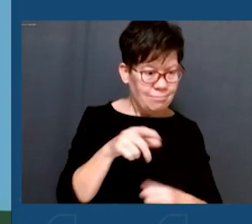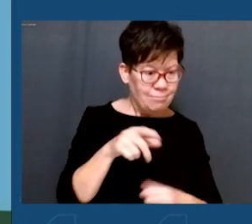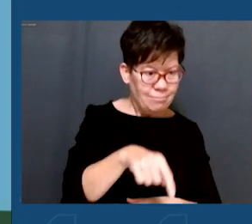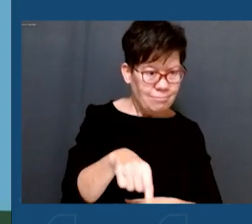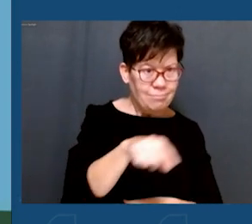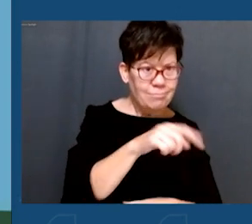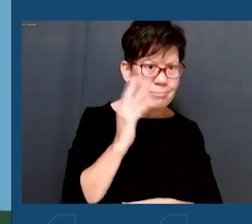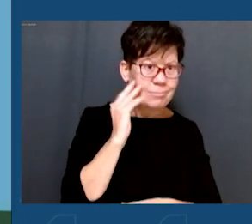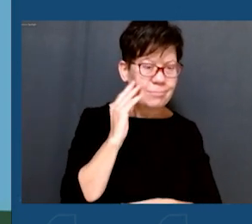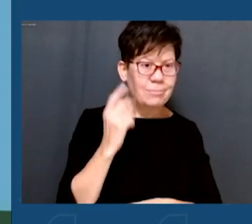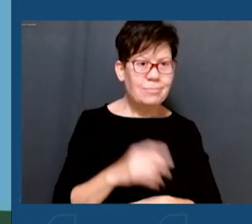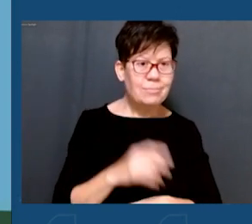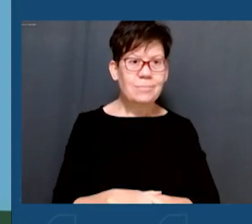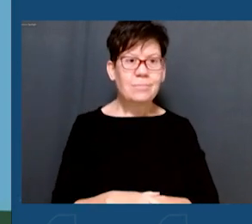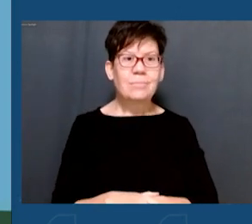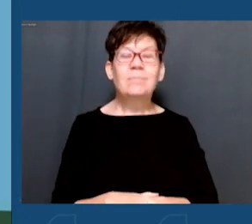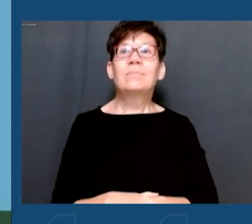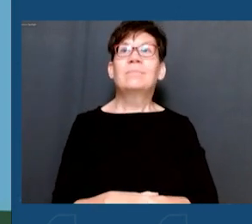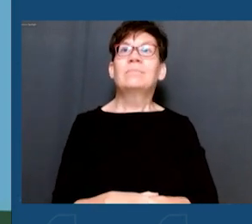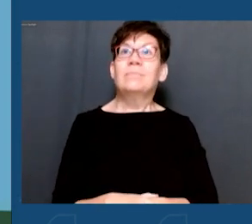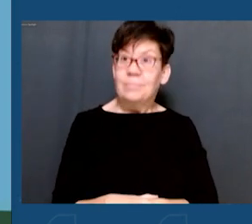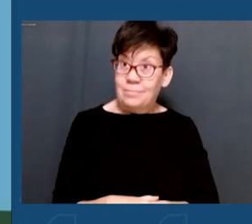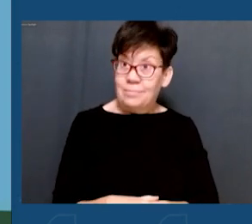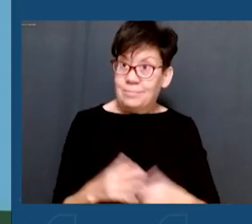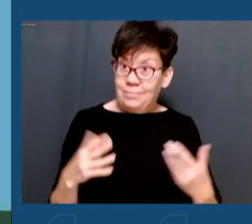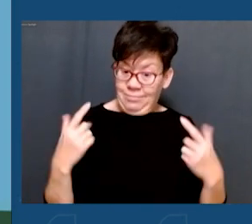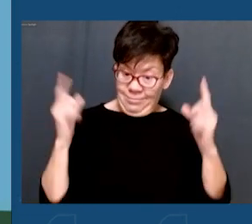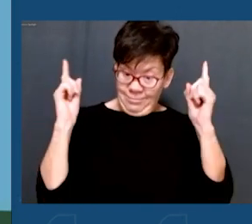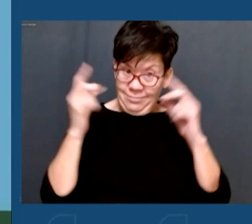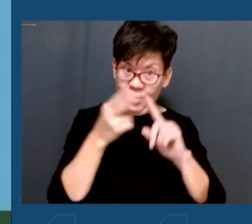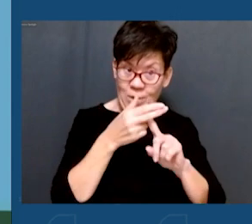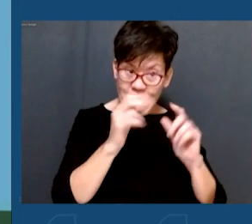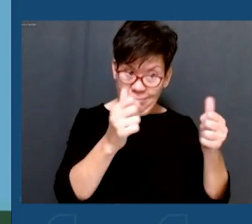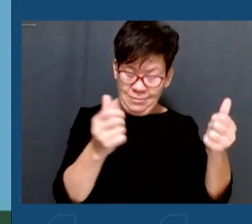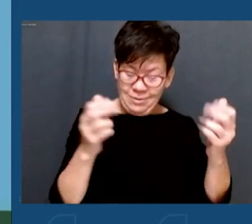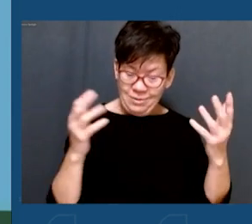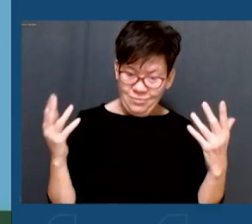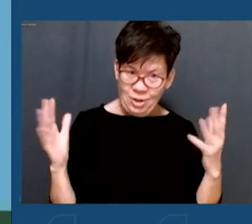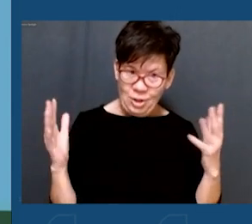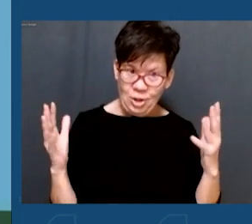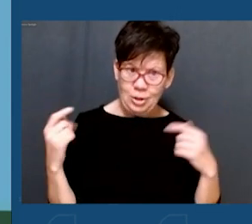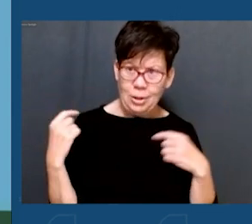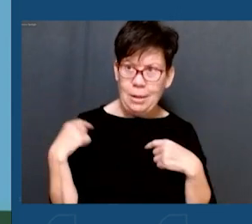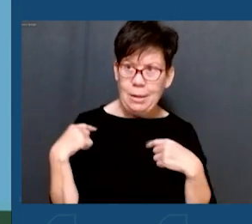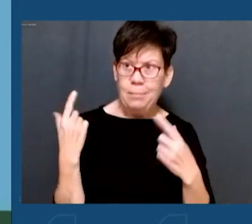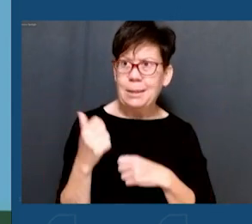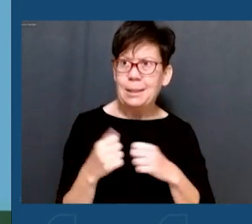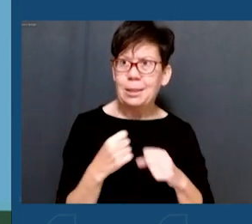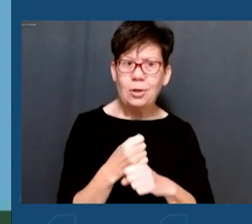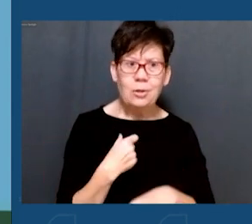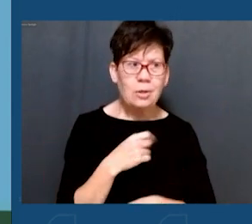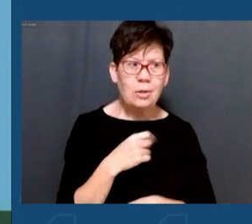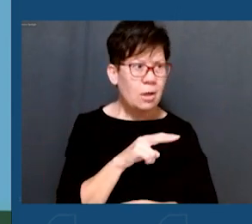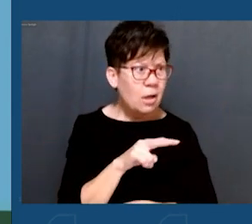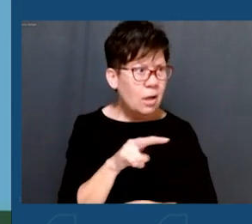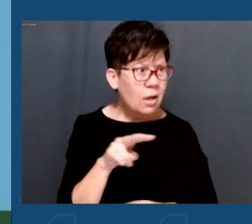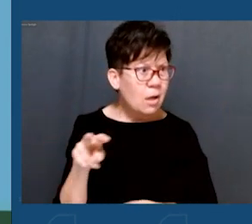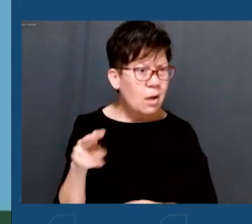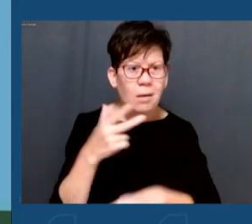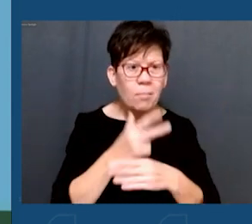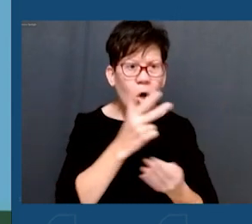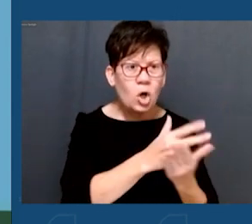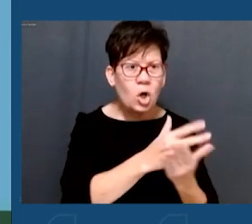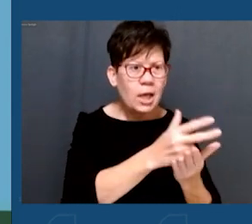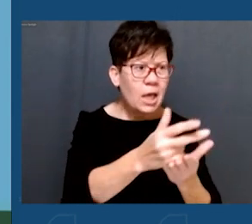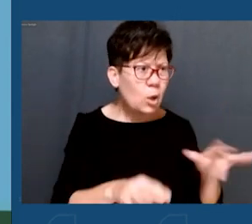have the hotels to stay in. I can't tell you how many times for the last decade I walked past vacant lots and said, why isn't there something here?